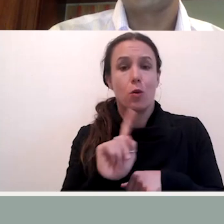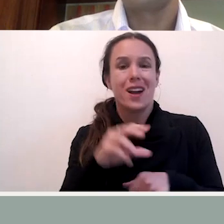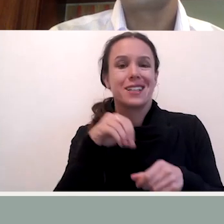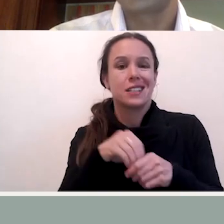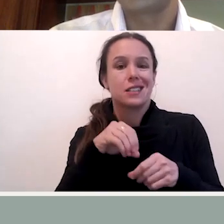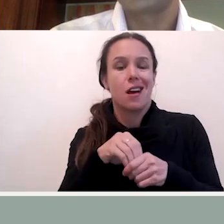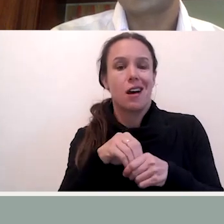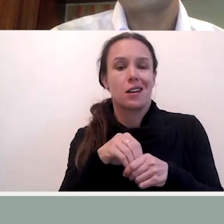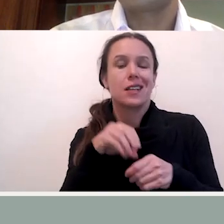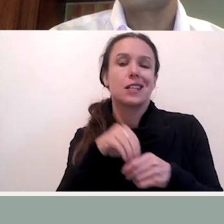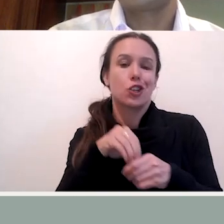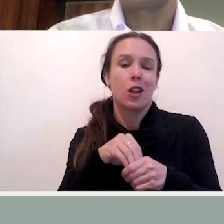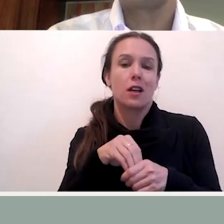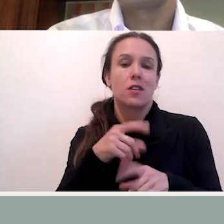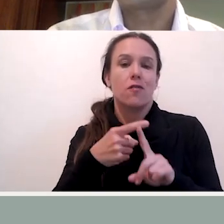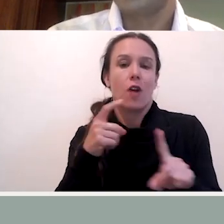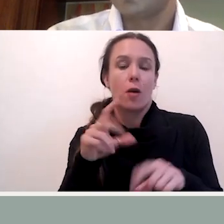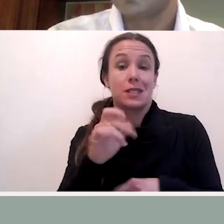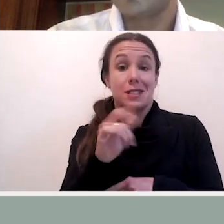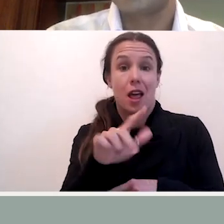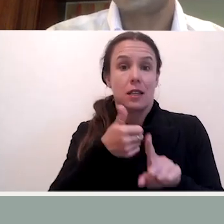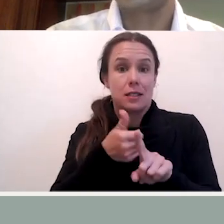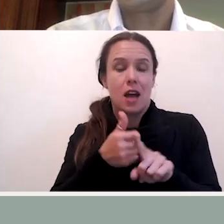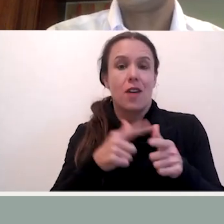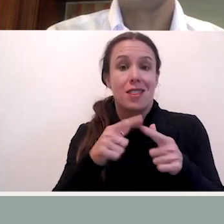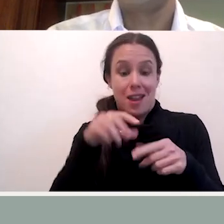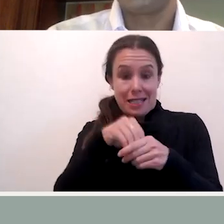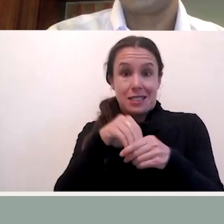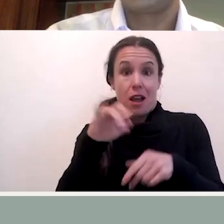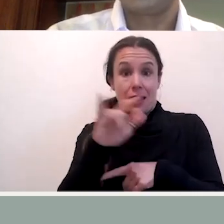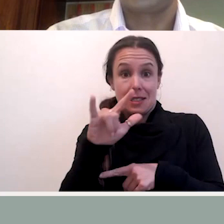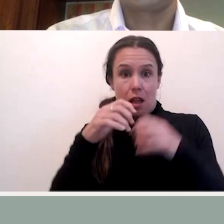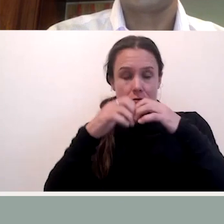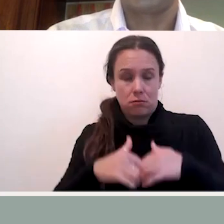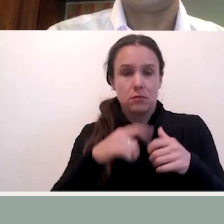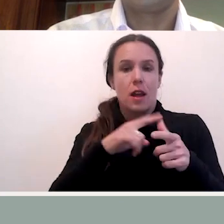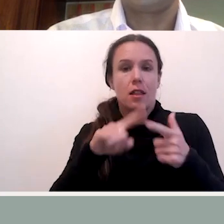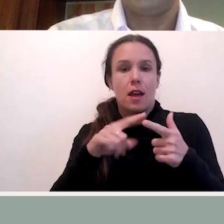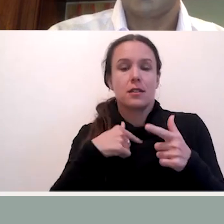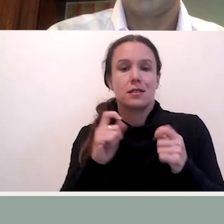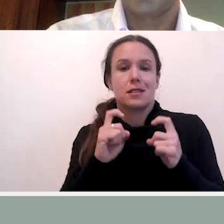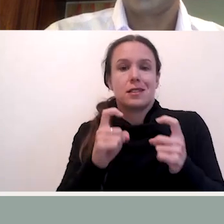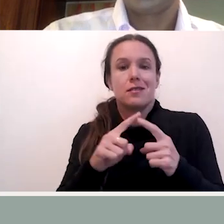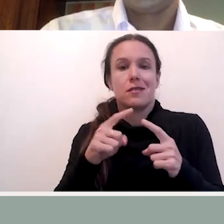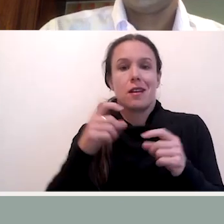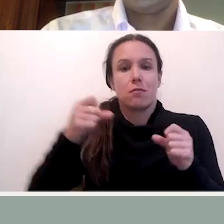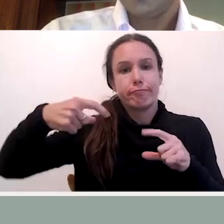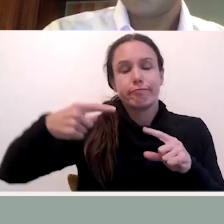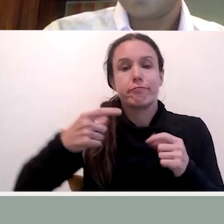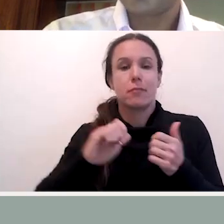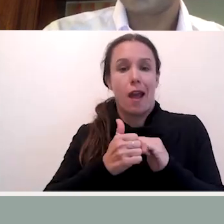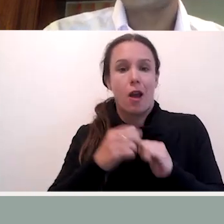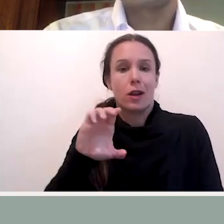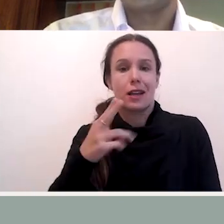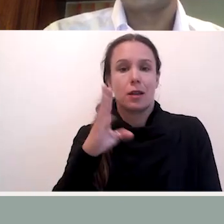It is internalized by the cancer cell and then broken down in the cancer cells, and the payload is delivered, or the chemotherapy is delivered. In